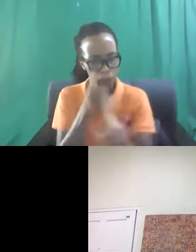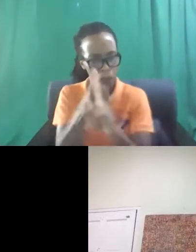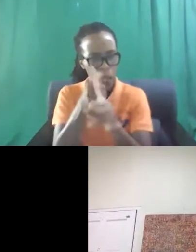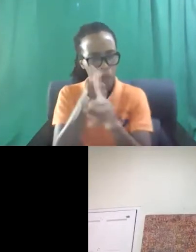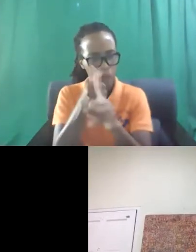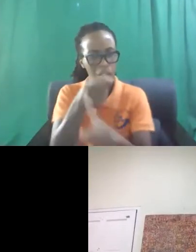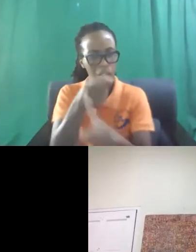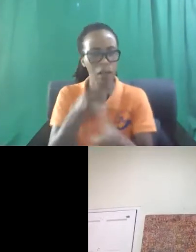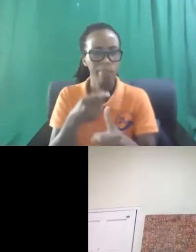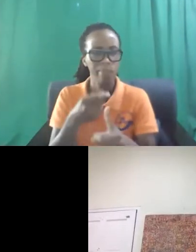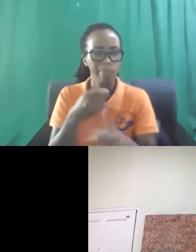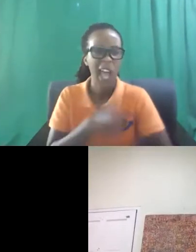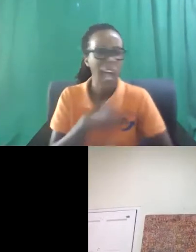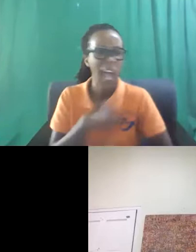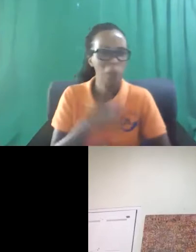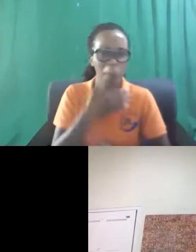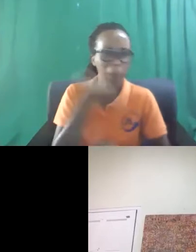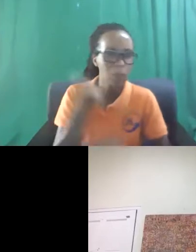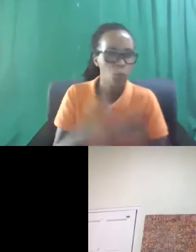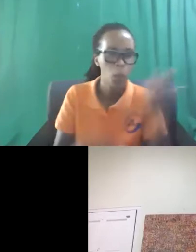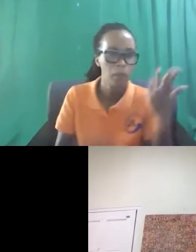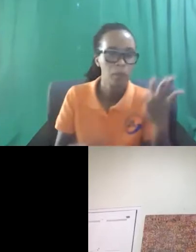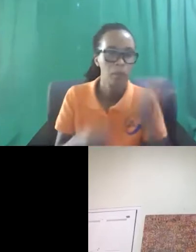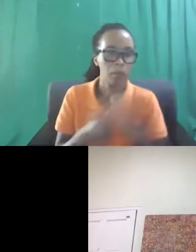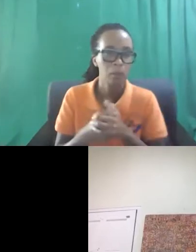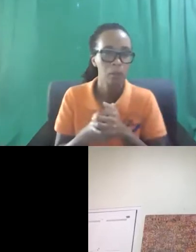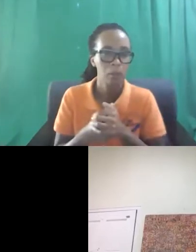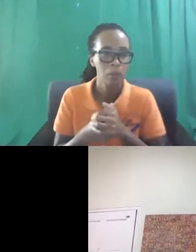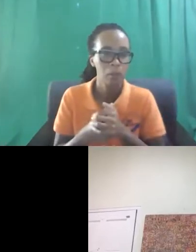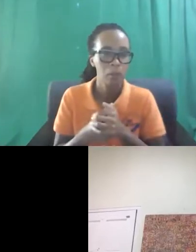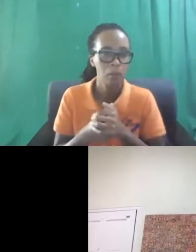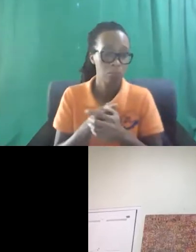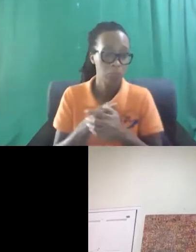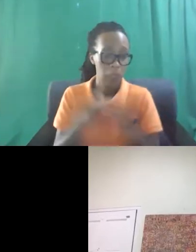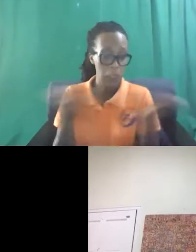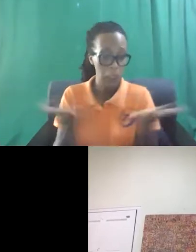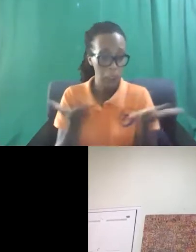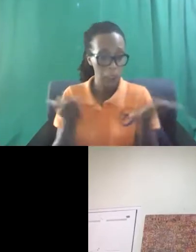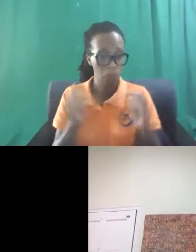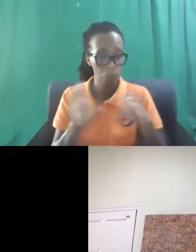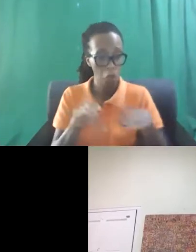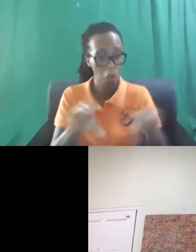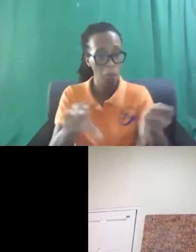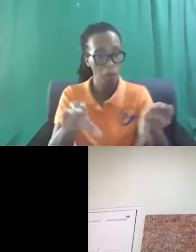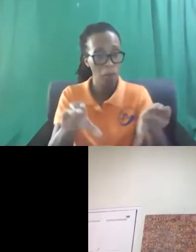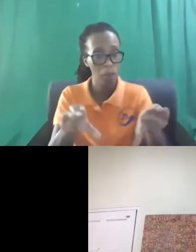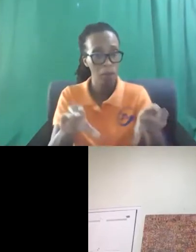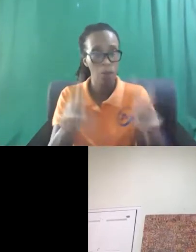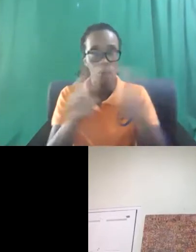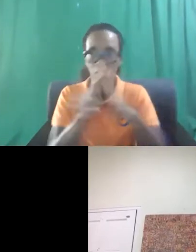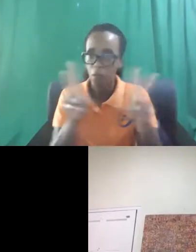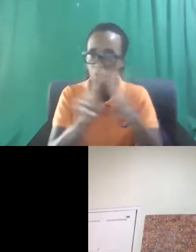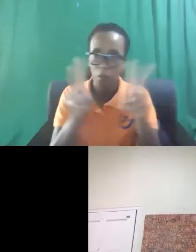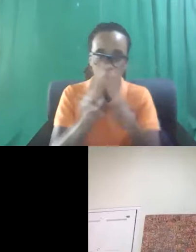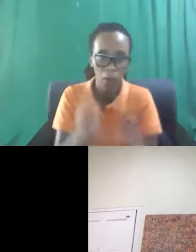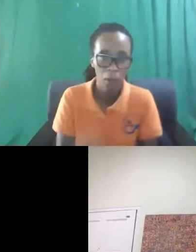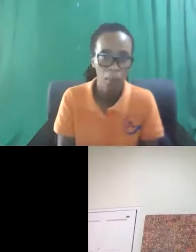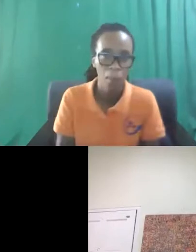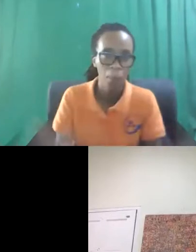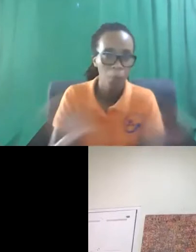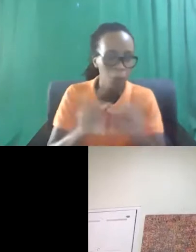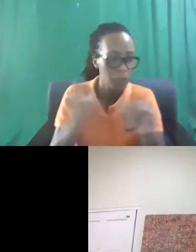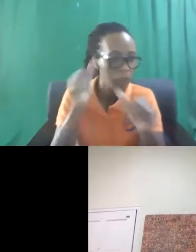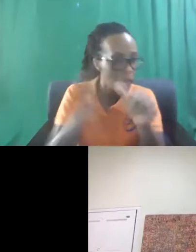of linguistics as a person living and working in the Caribbean is how relevant it is to everyday life.